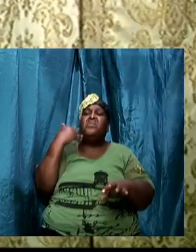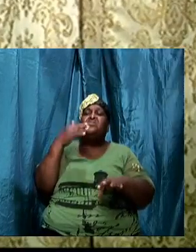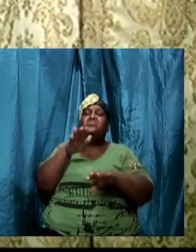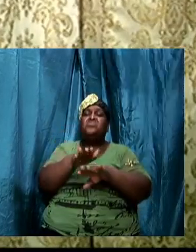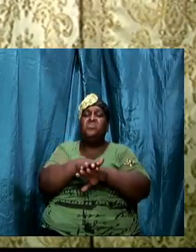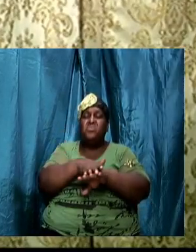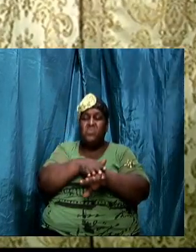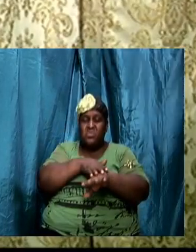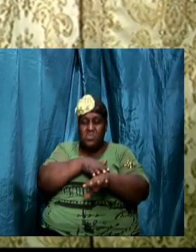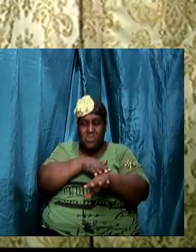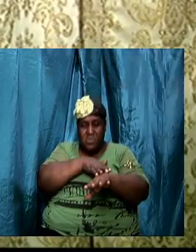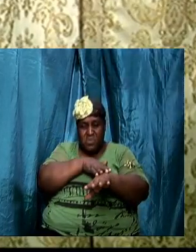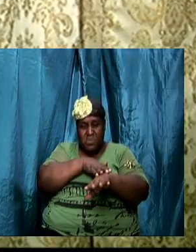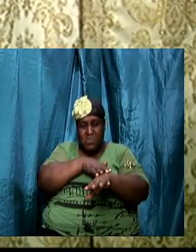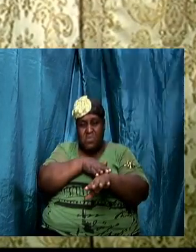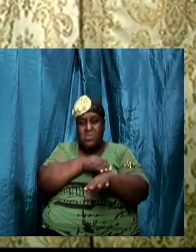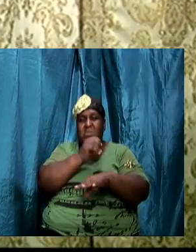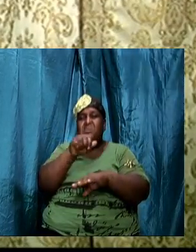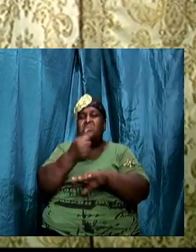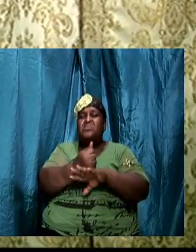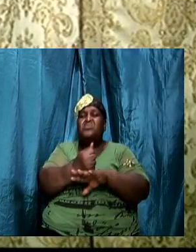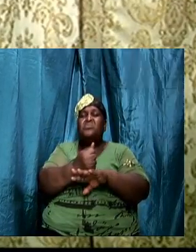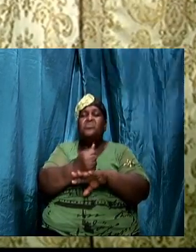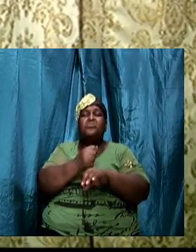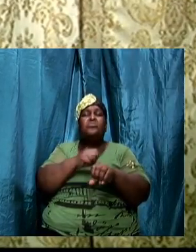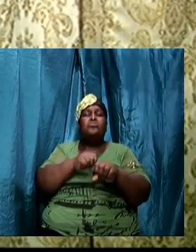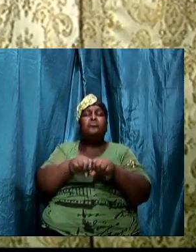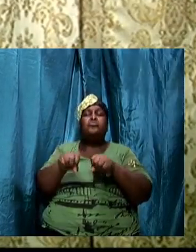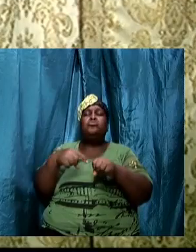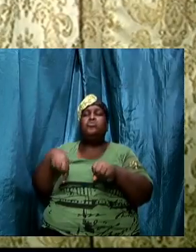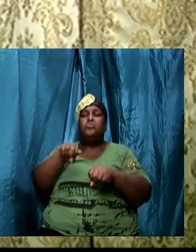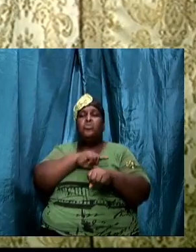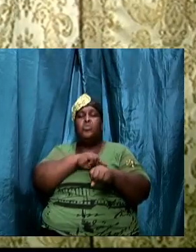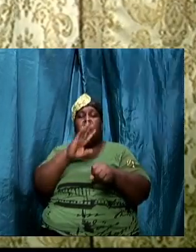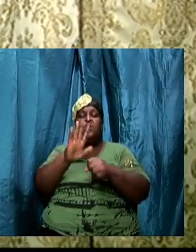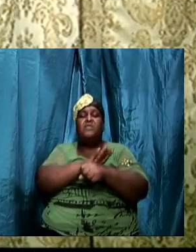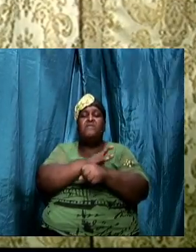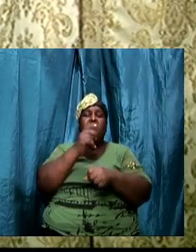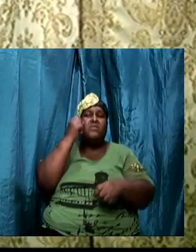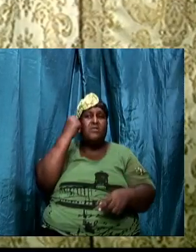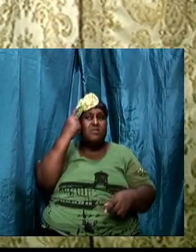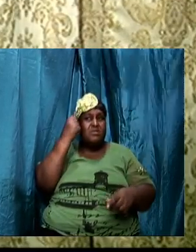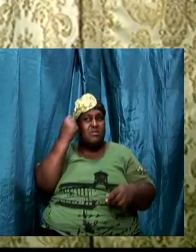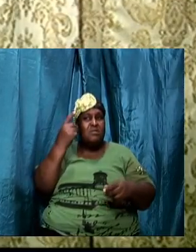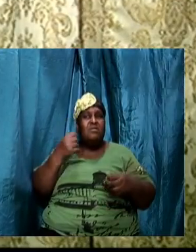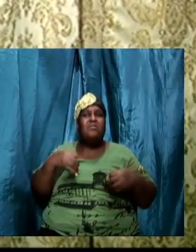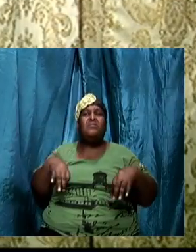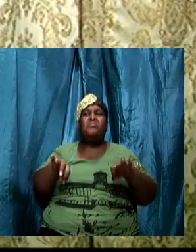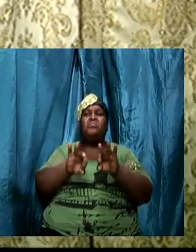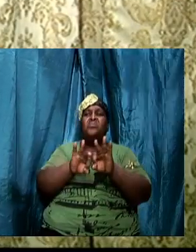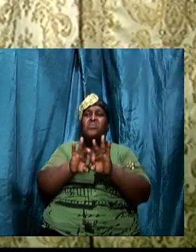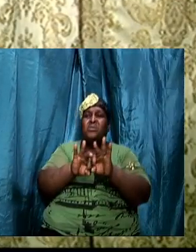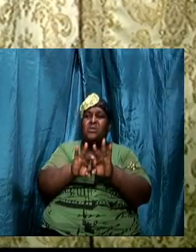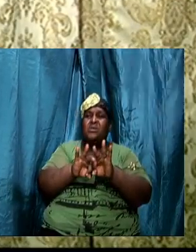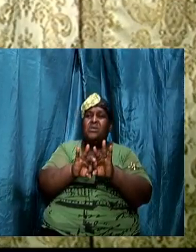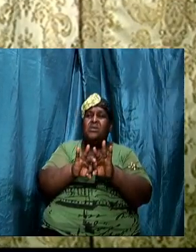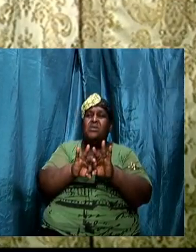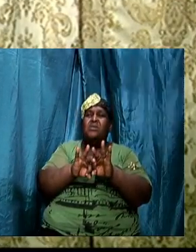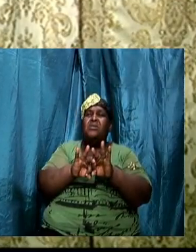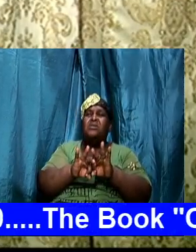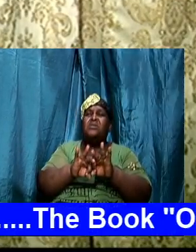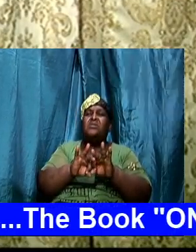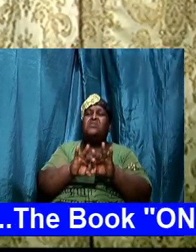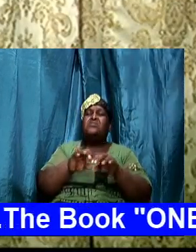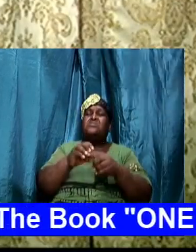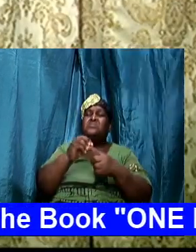so that we fully grasp the importance, the significance, the